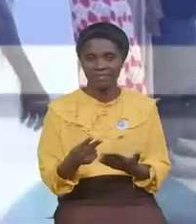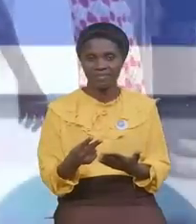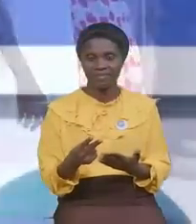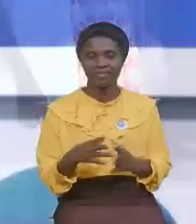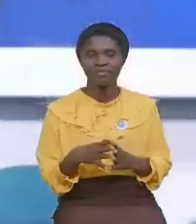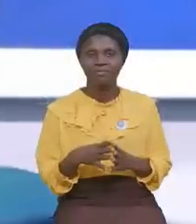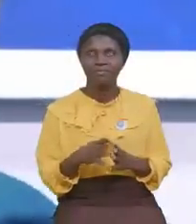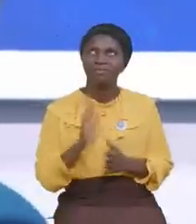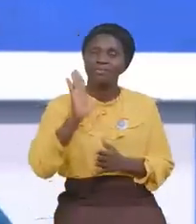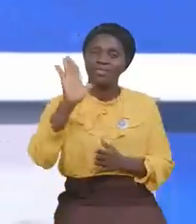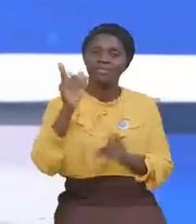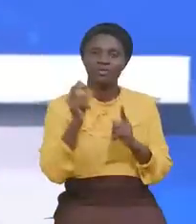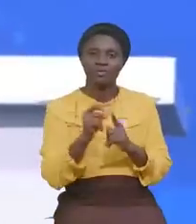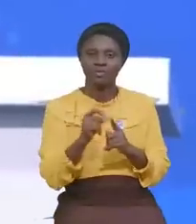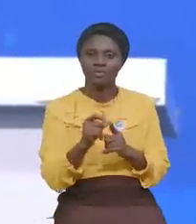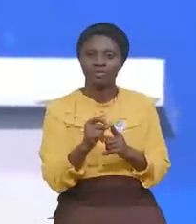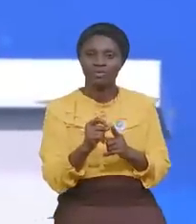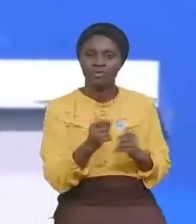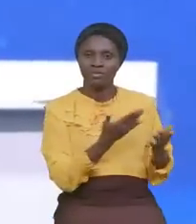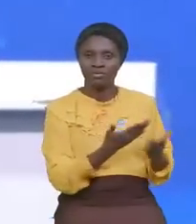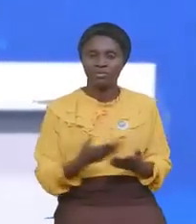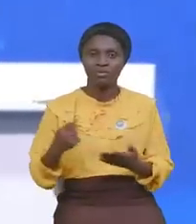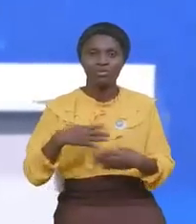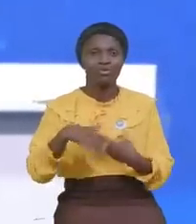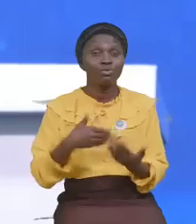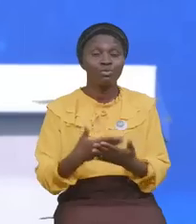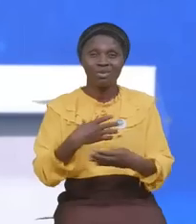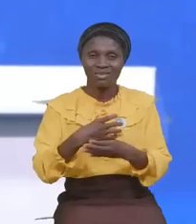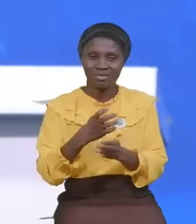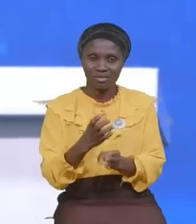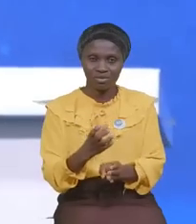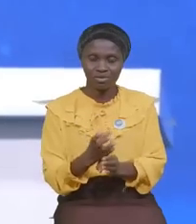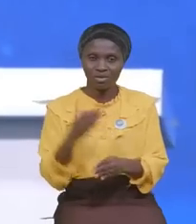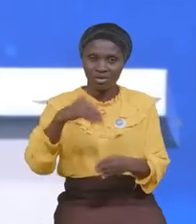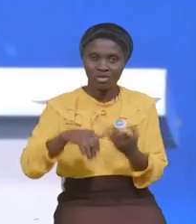His word brought the whole creation into being.